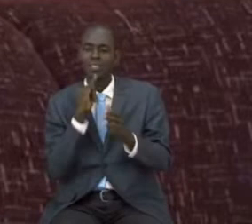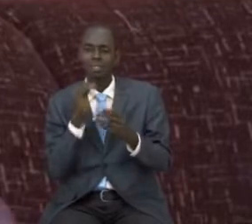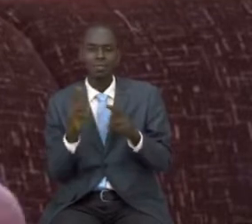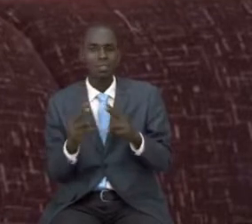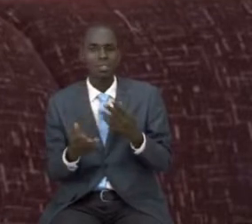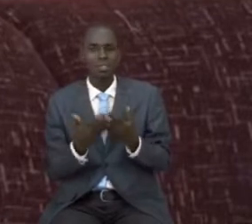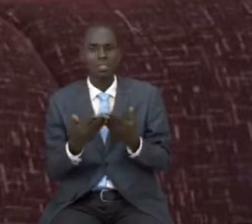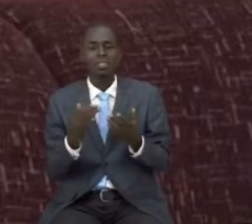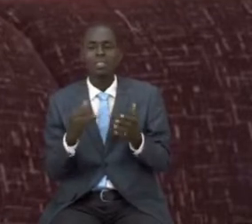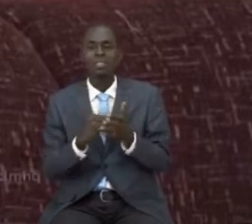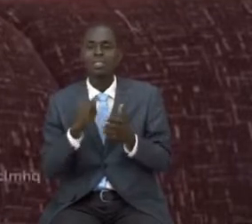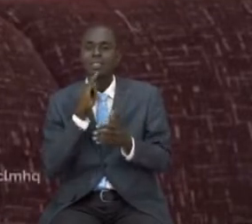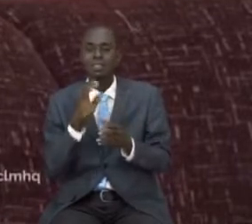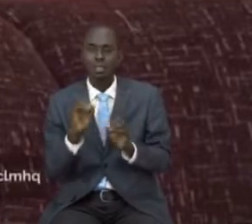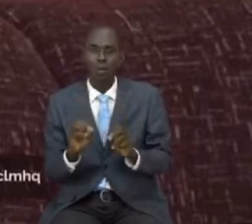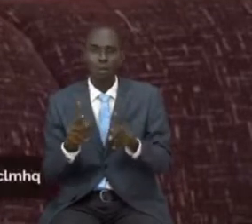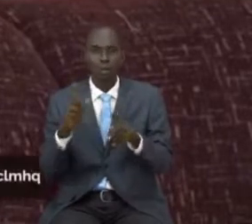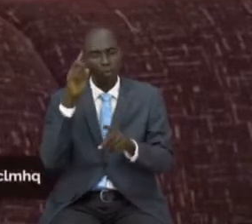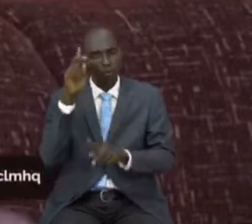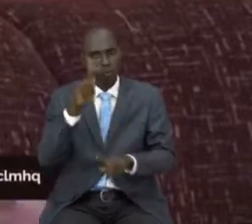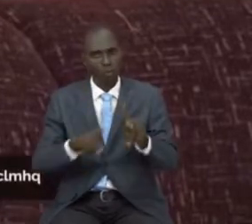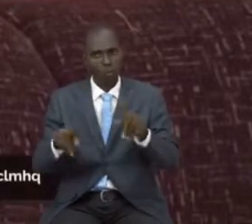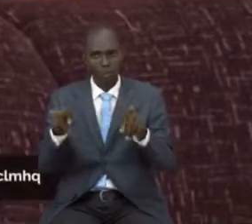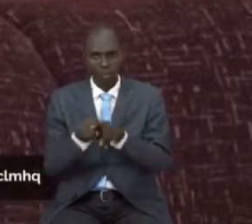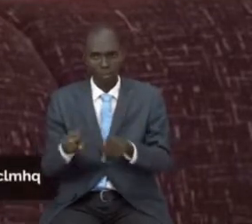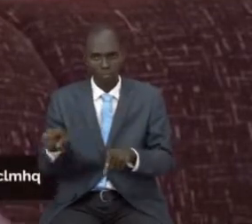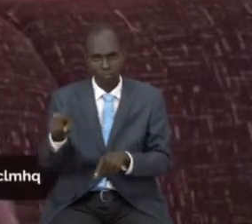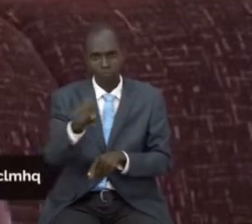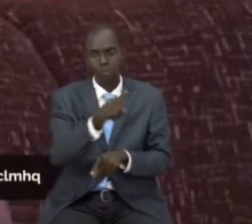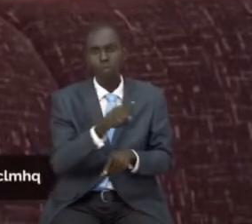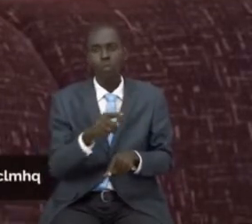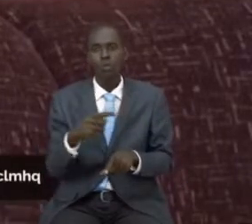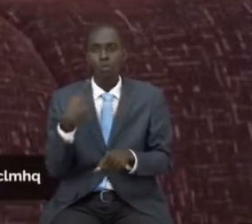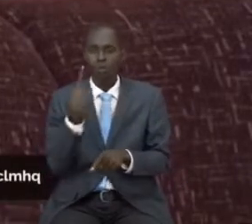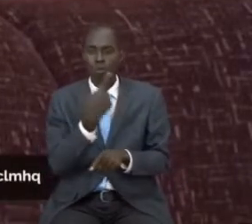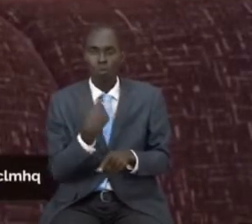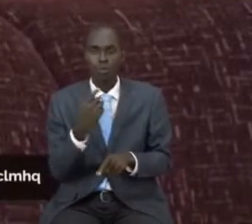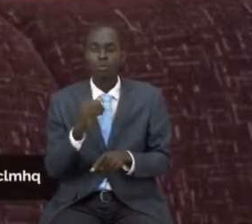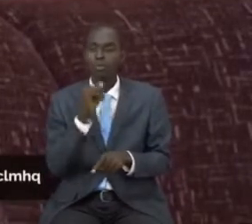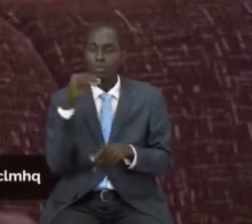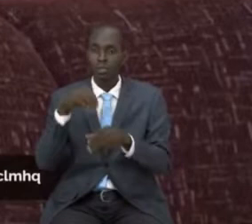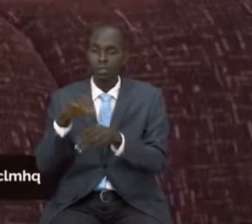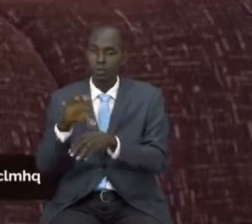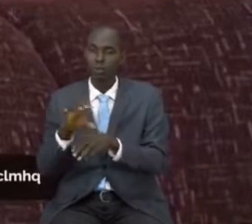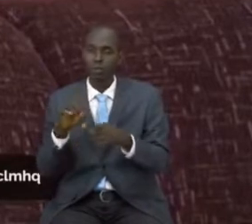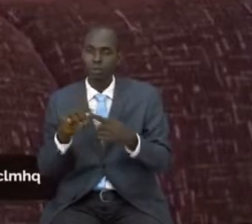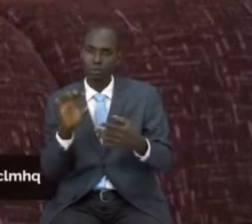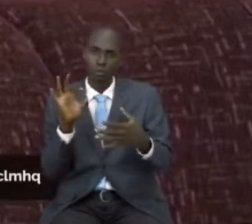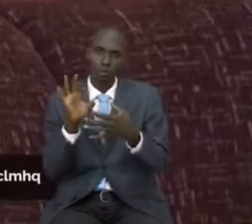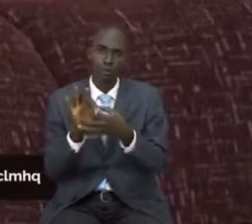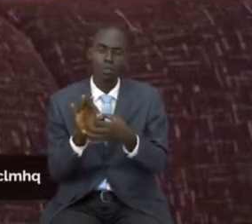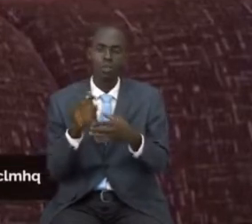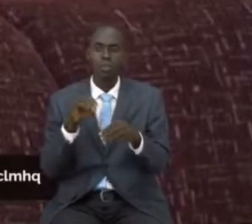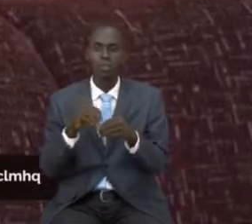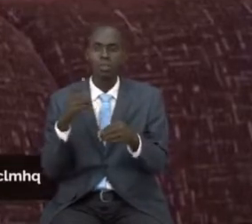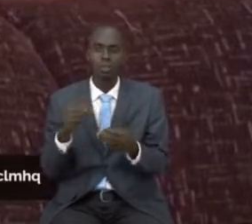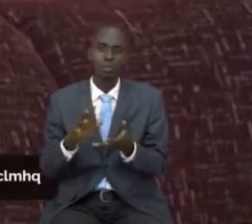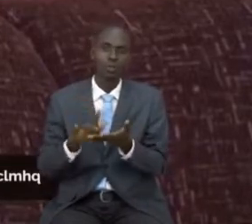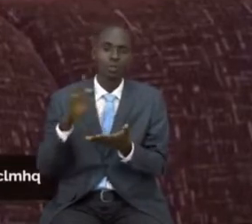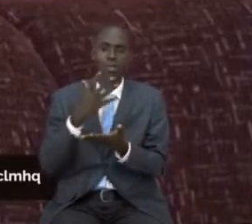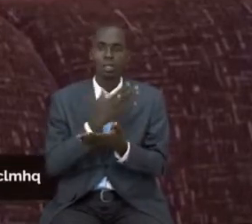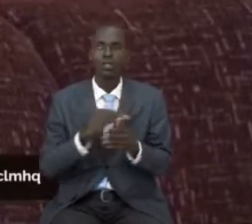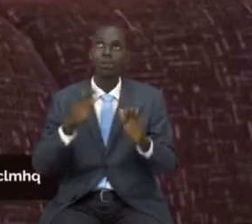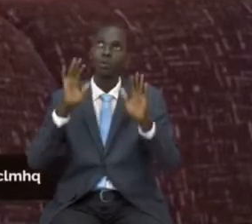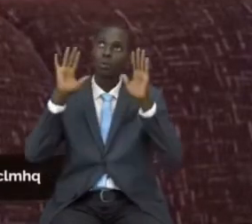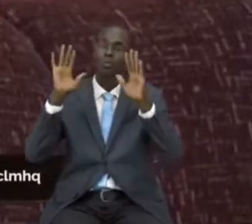for people like us that are maybe in-house, incapacitated, to participate in the glory and the wonderful work of